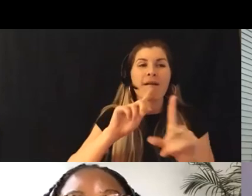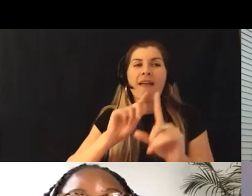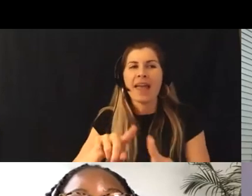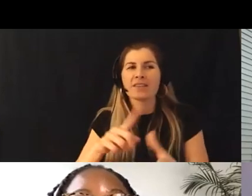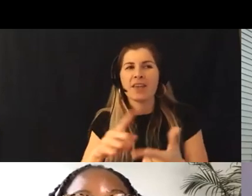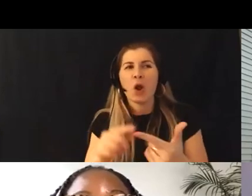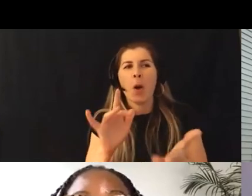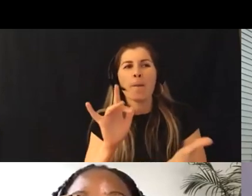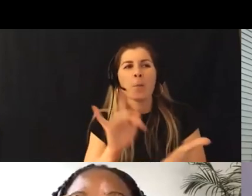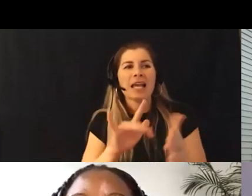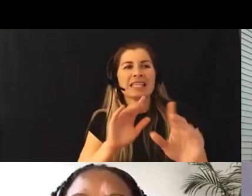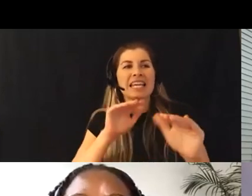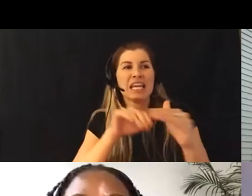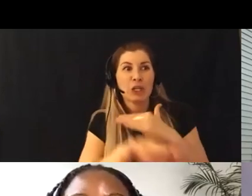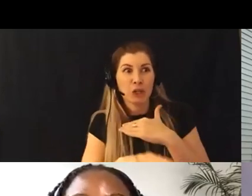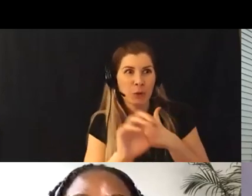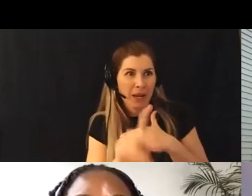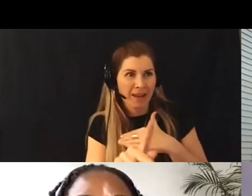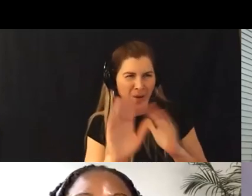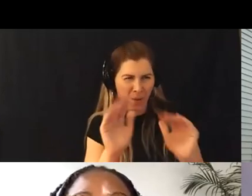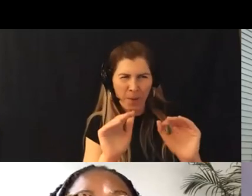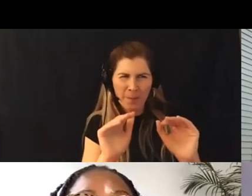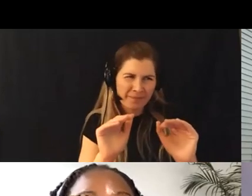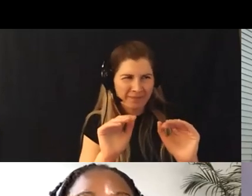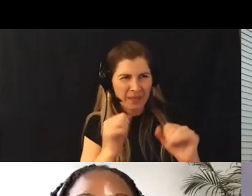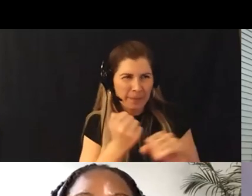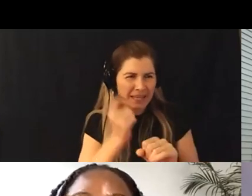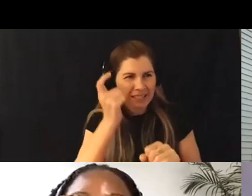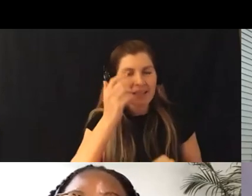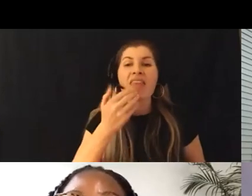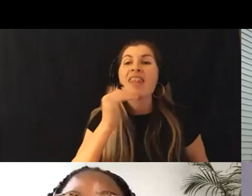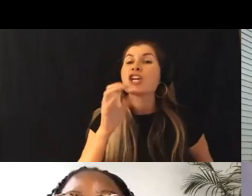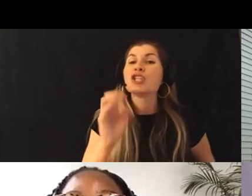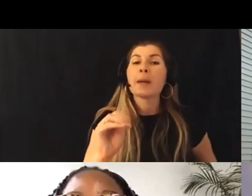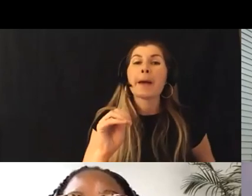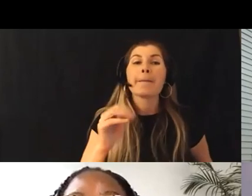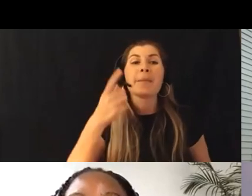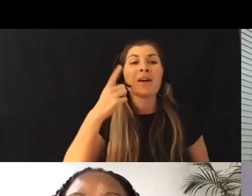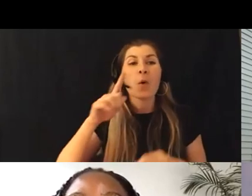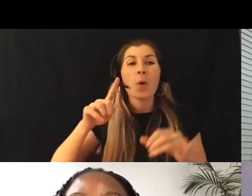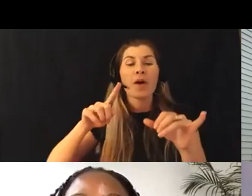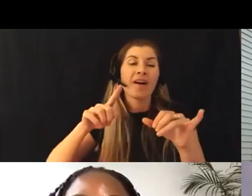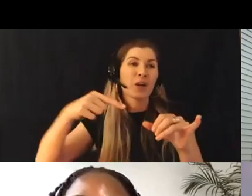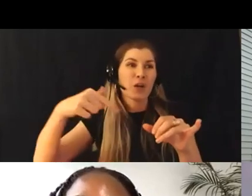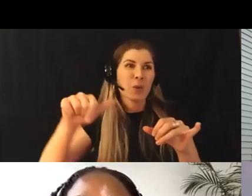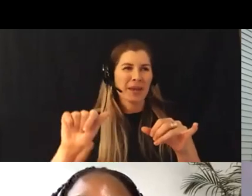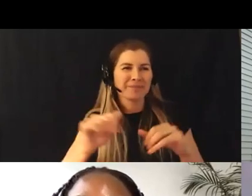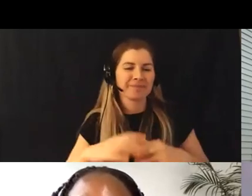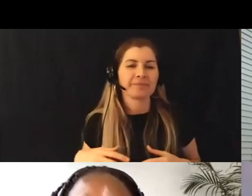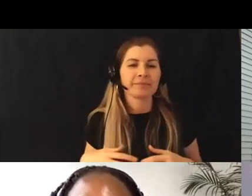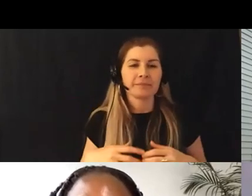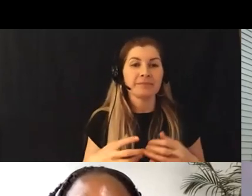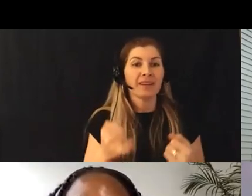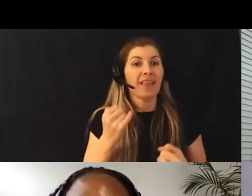at the same time. So I hope that those directions made sense. Thank you, Jim, for hanging around for the Q&A. And the final question for